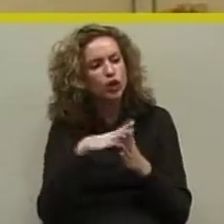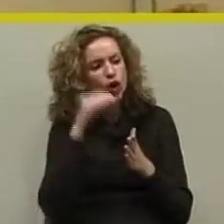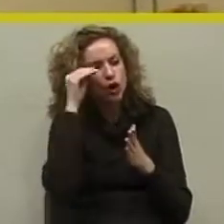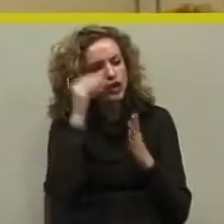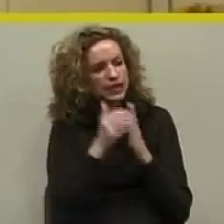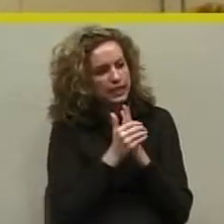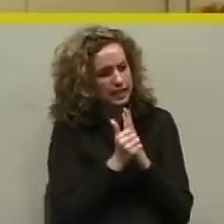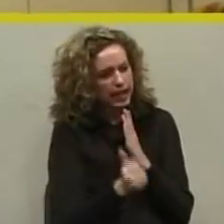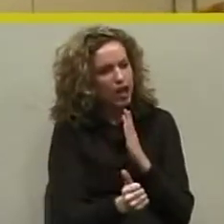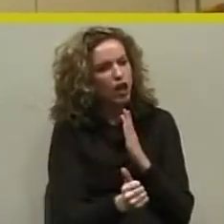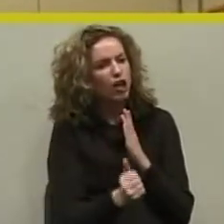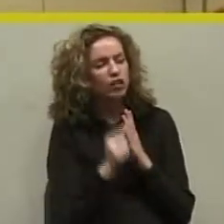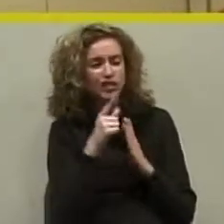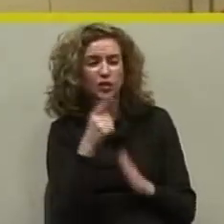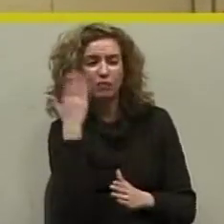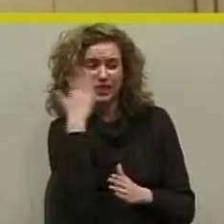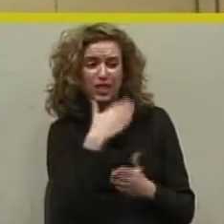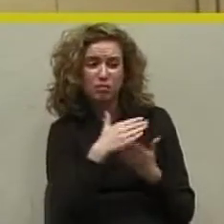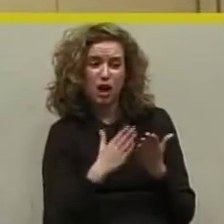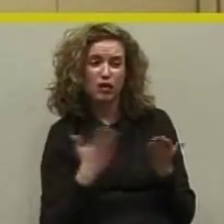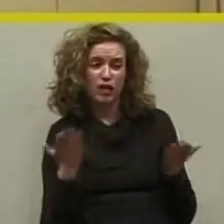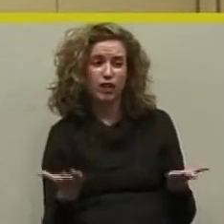piece going, you've missed the boat.